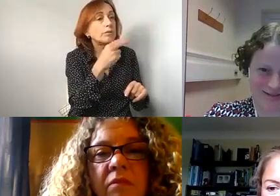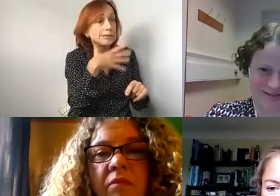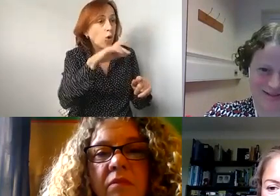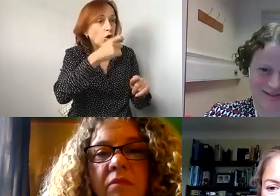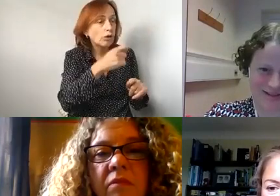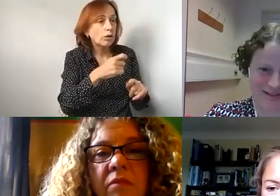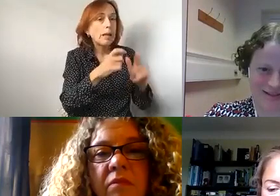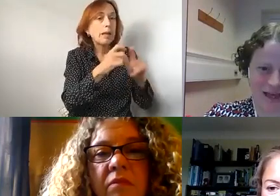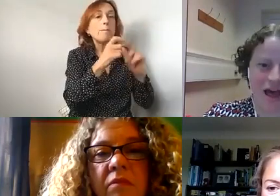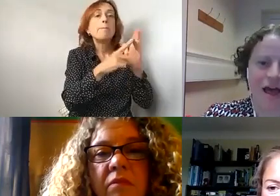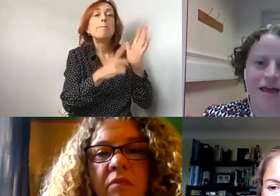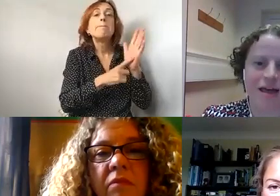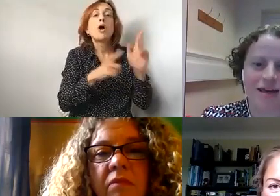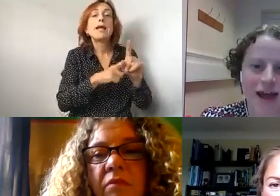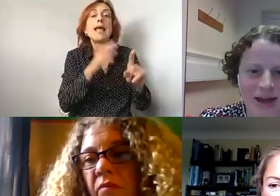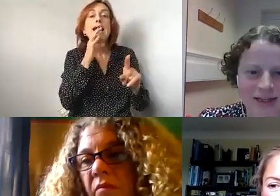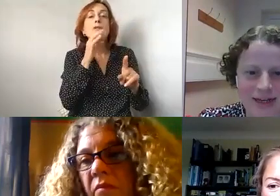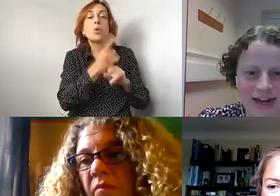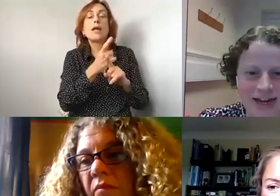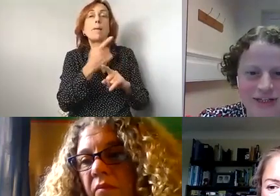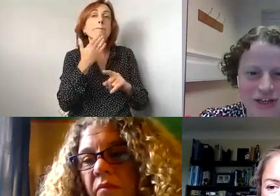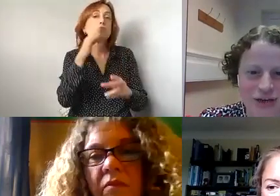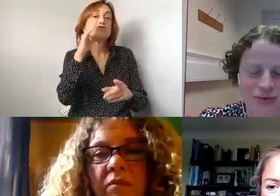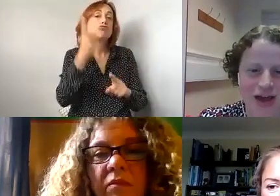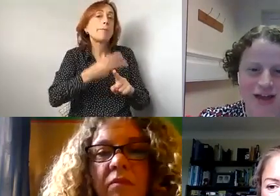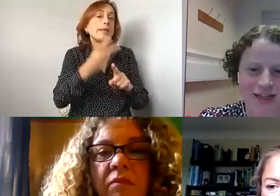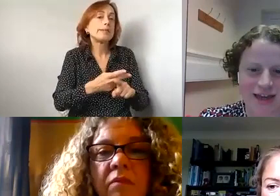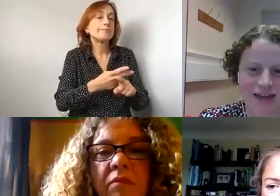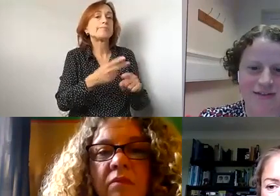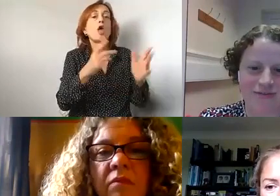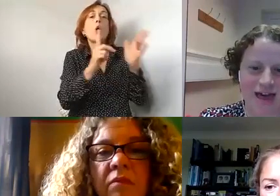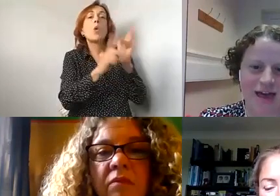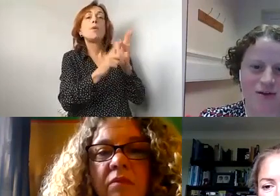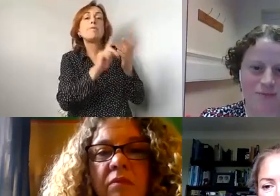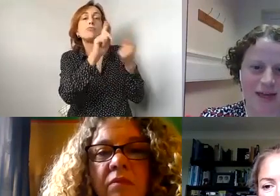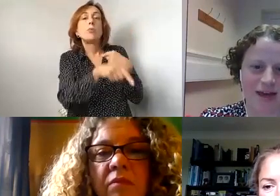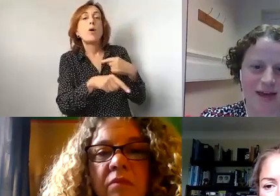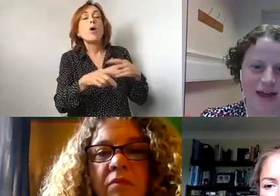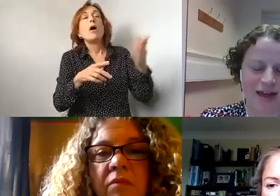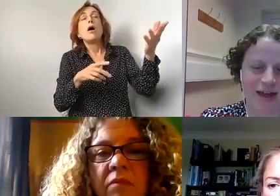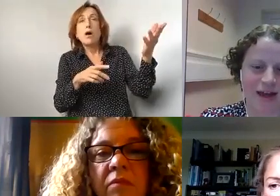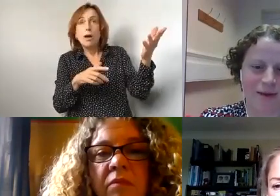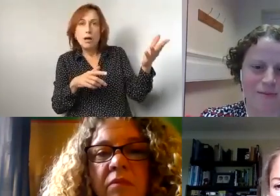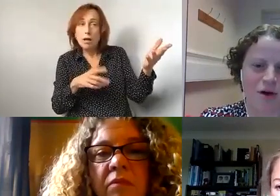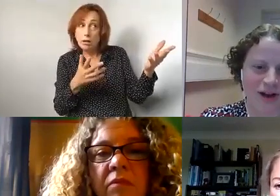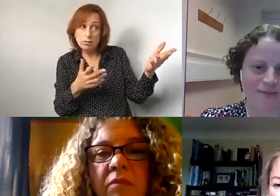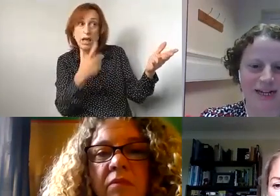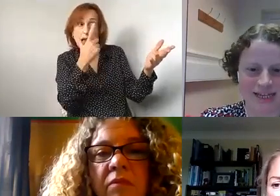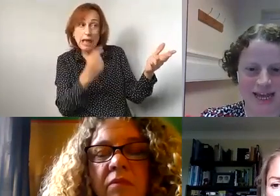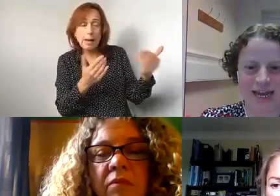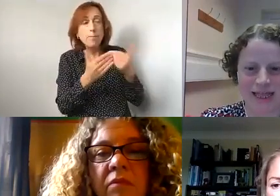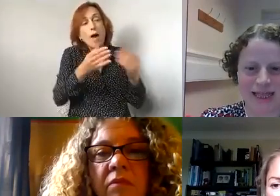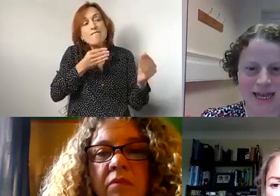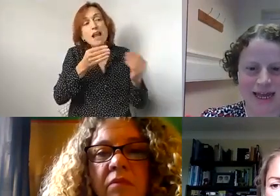Could you just summarise it for me again? Sorry. Yeah, basically it's to see if there could be a more